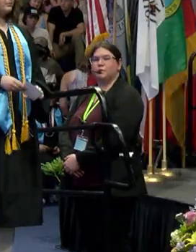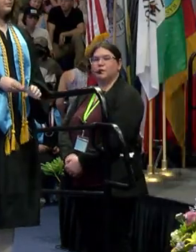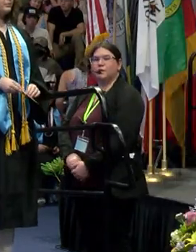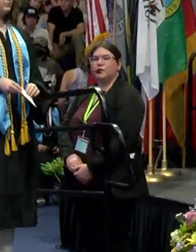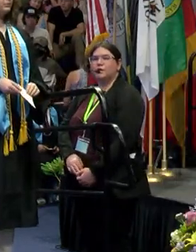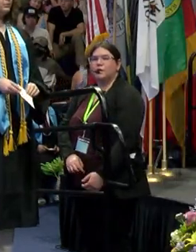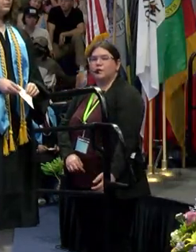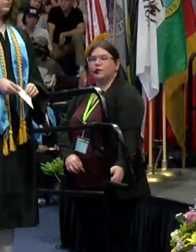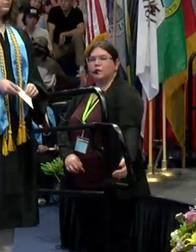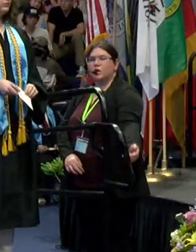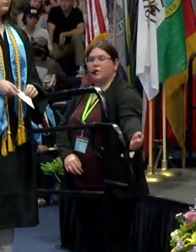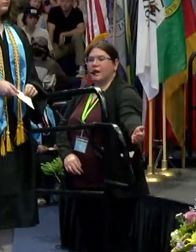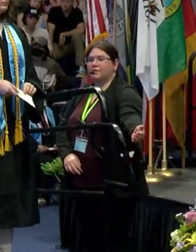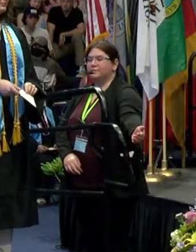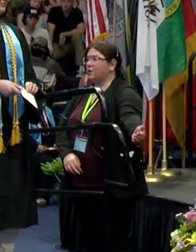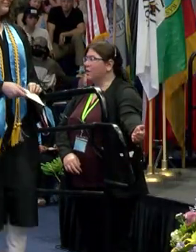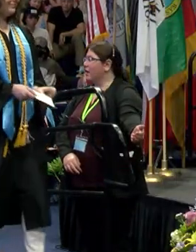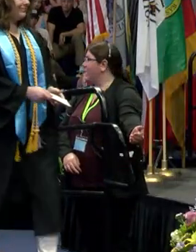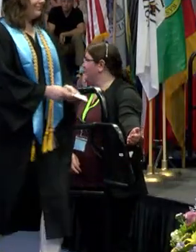Chloe M. Free.